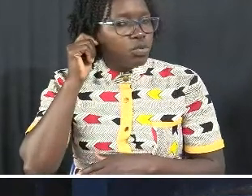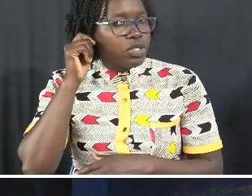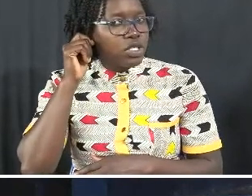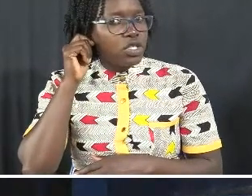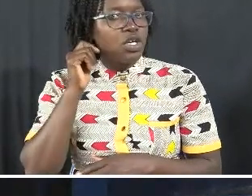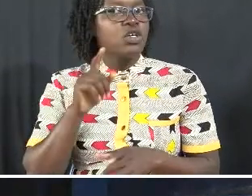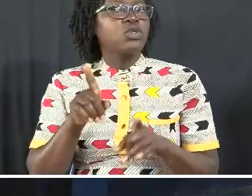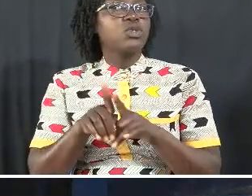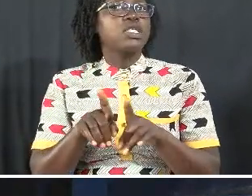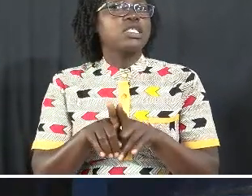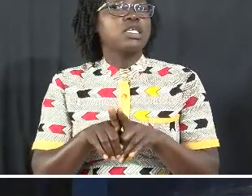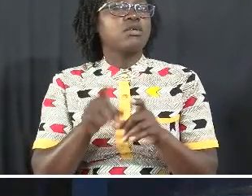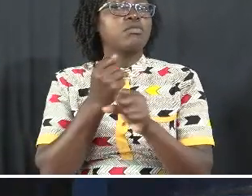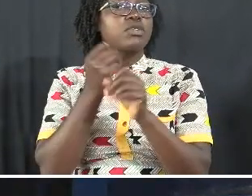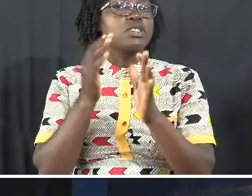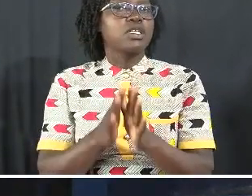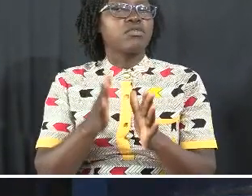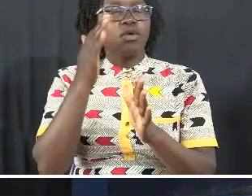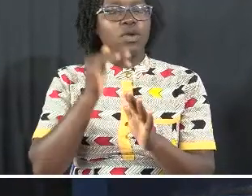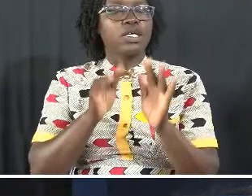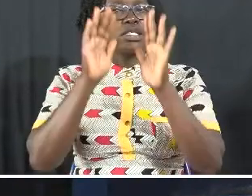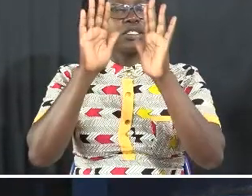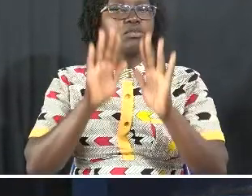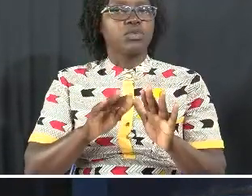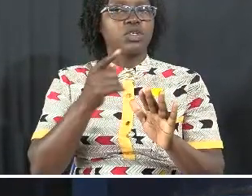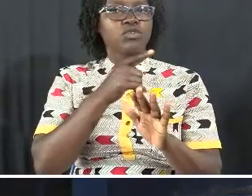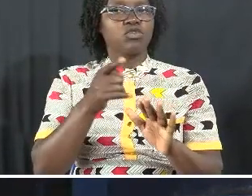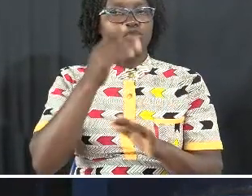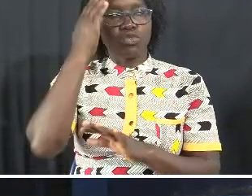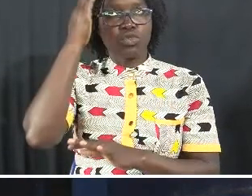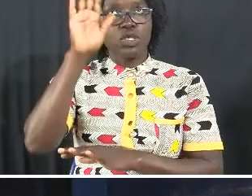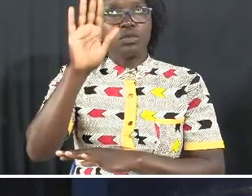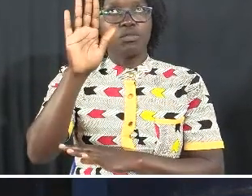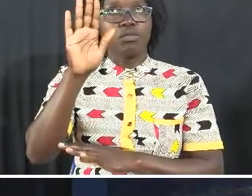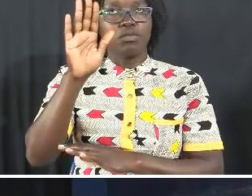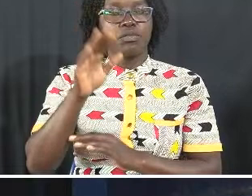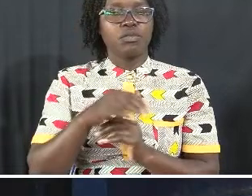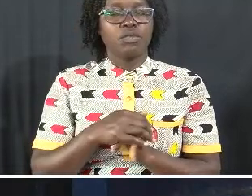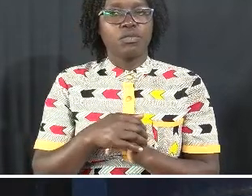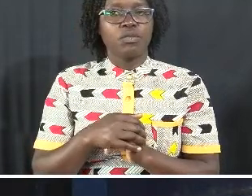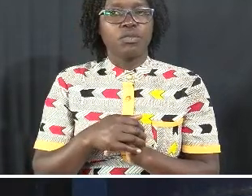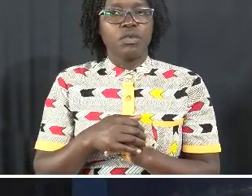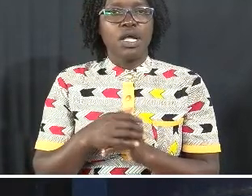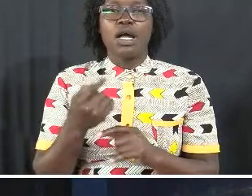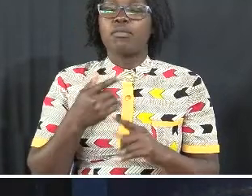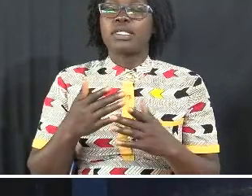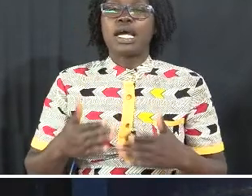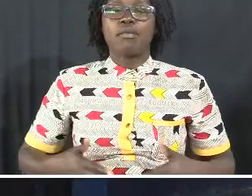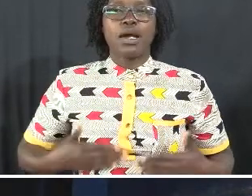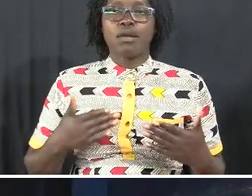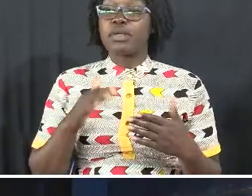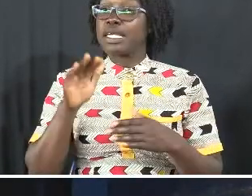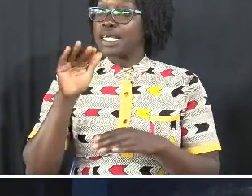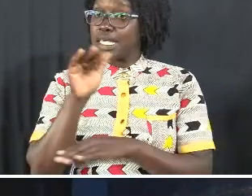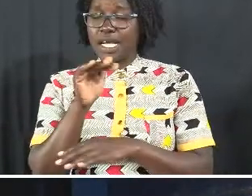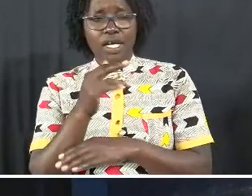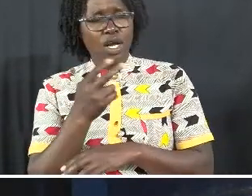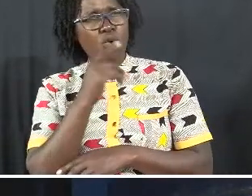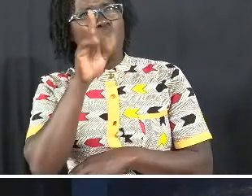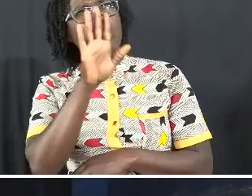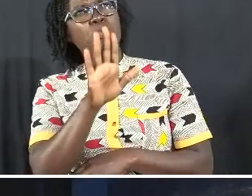same, because it is crucial for you to know him. But I'm glad he asked, "Who are